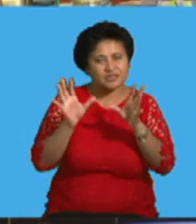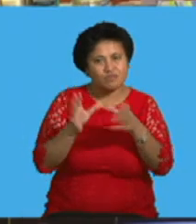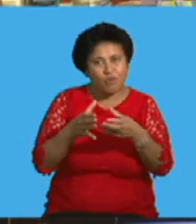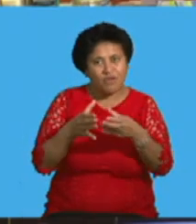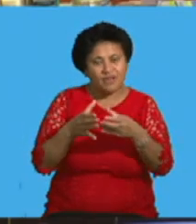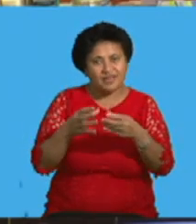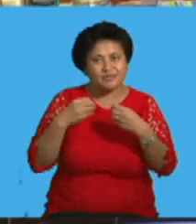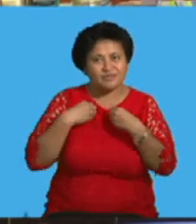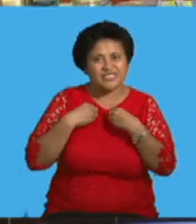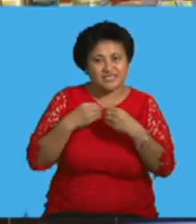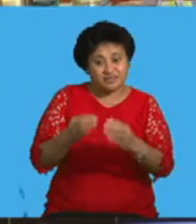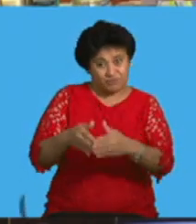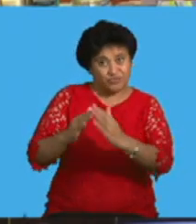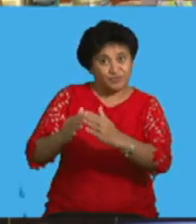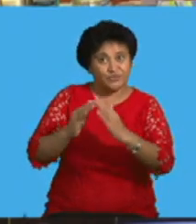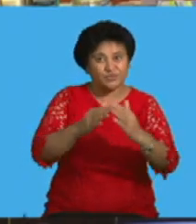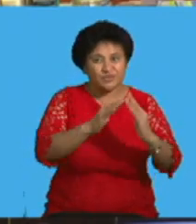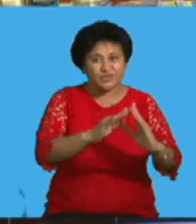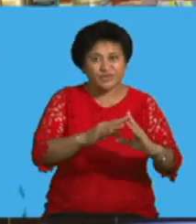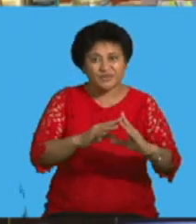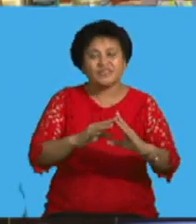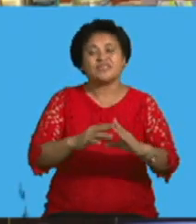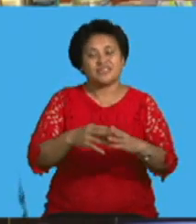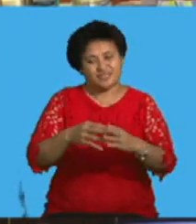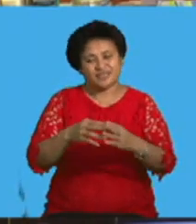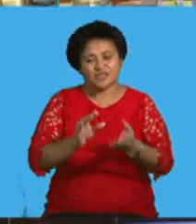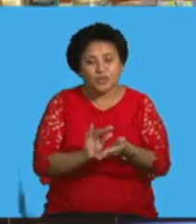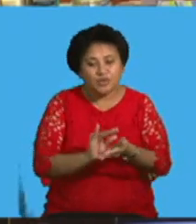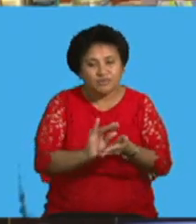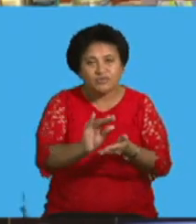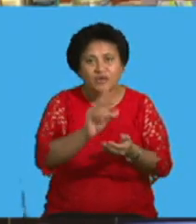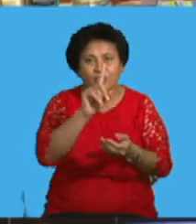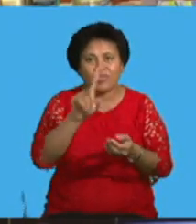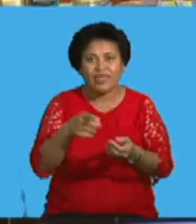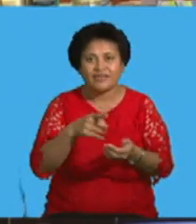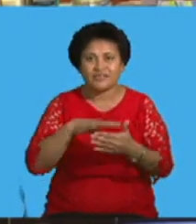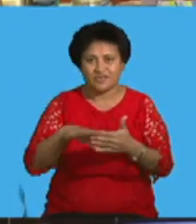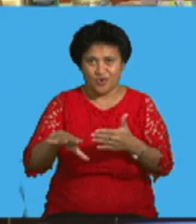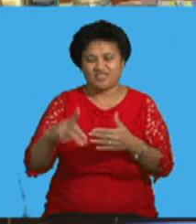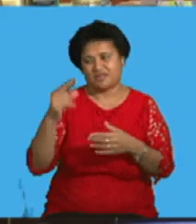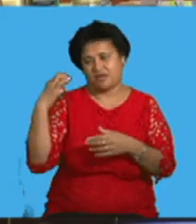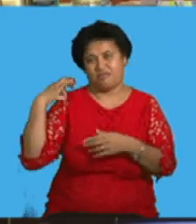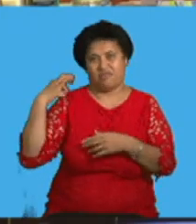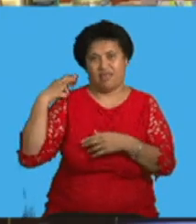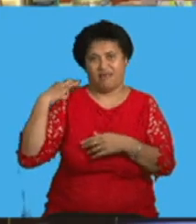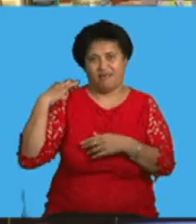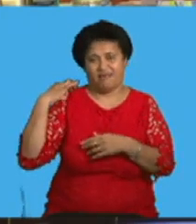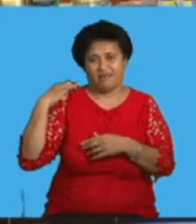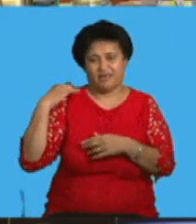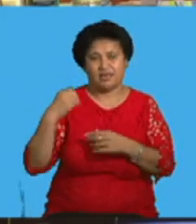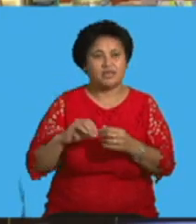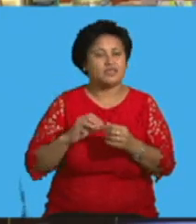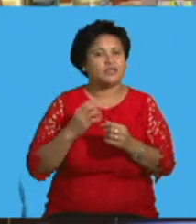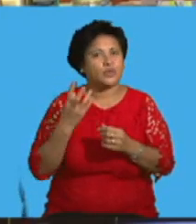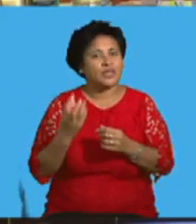Overall, the MSBG has impacted the lives of up to